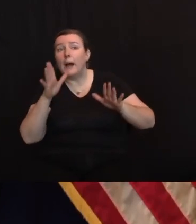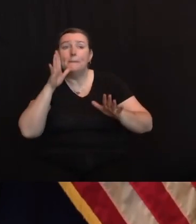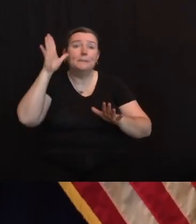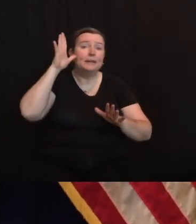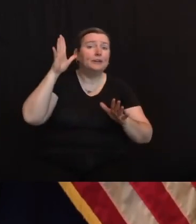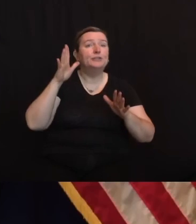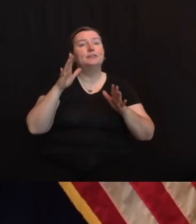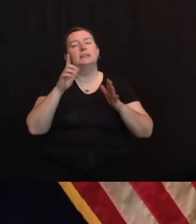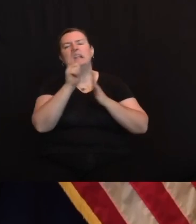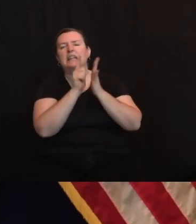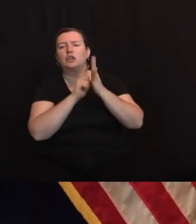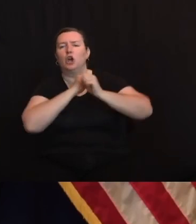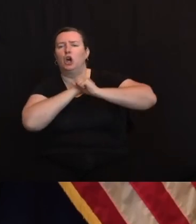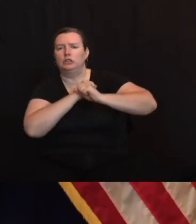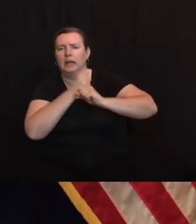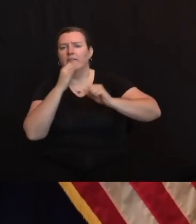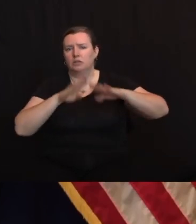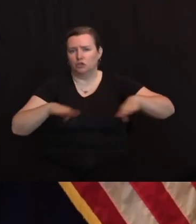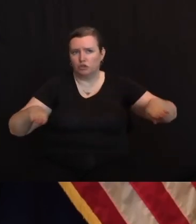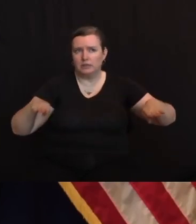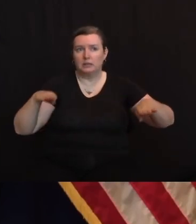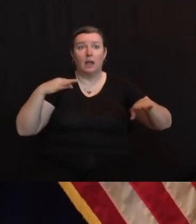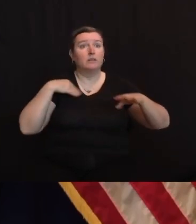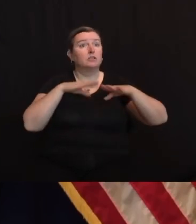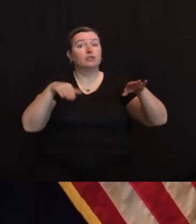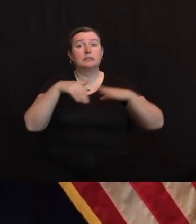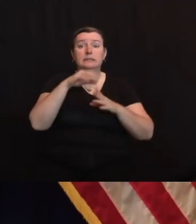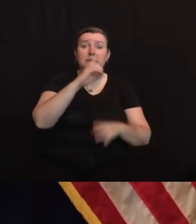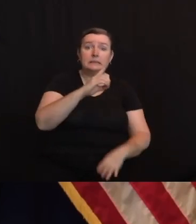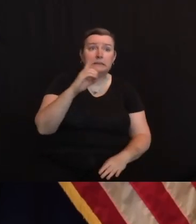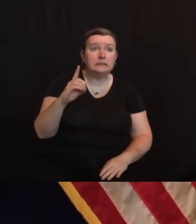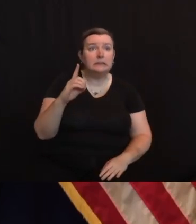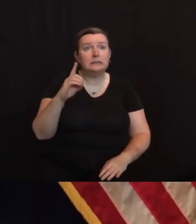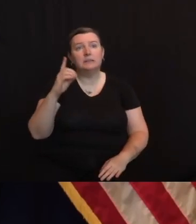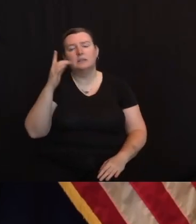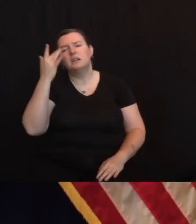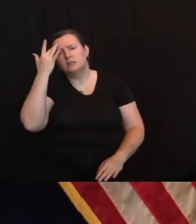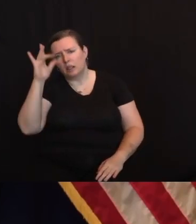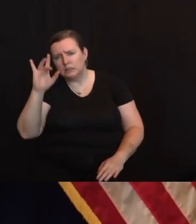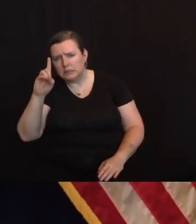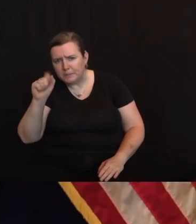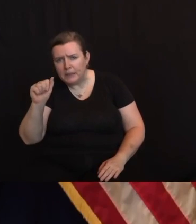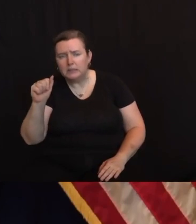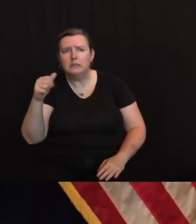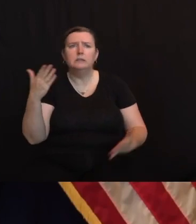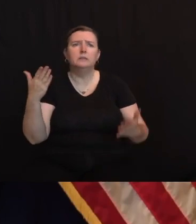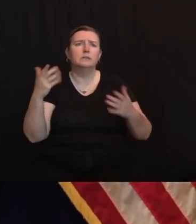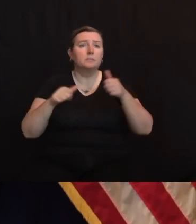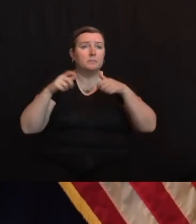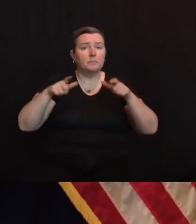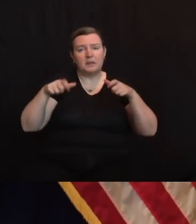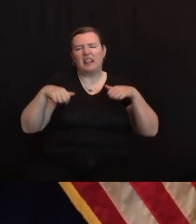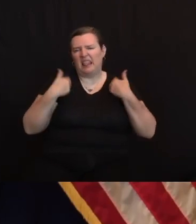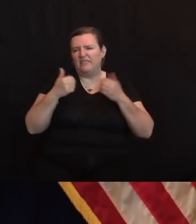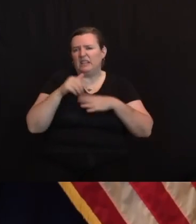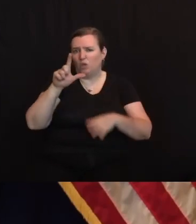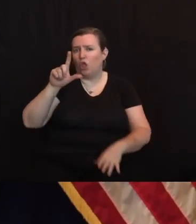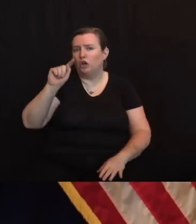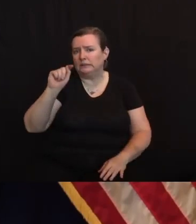of pediatric, developmentally disabled, and intellectually disabled residents of our long-term care facilities